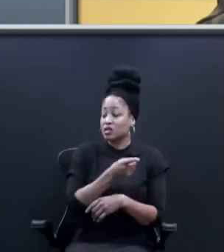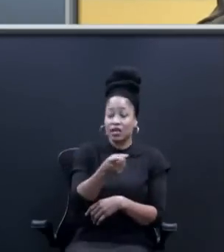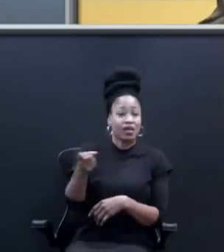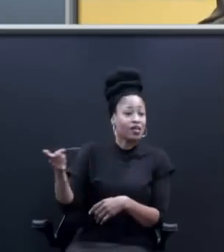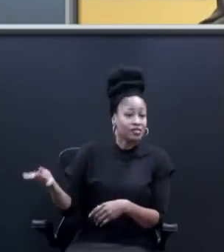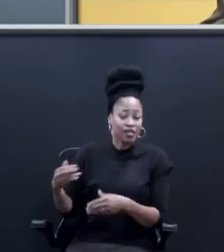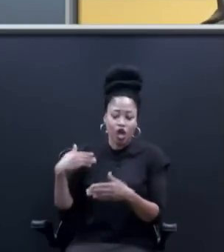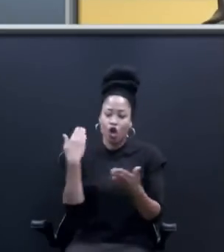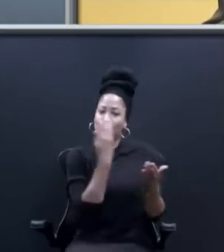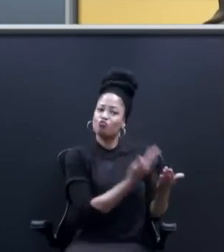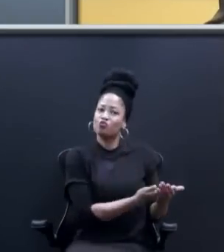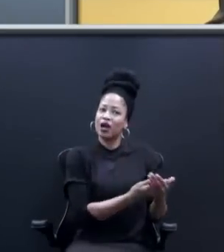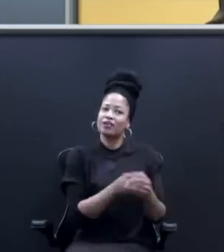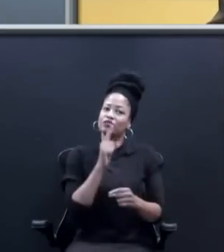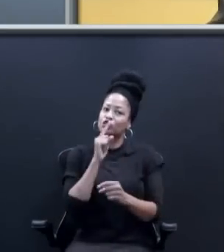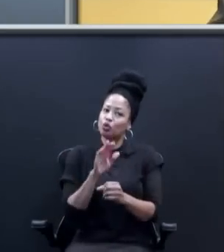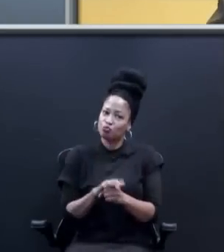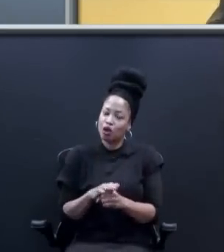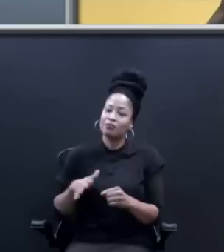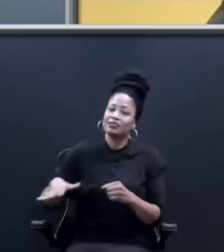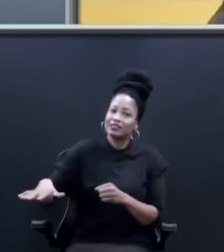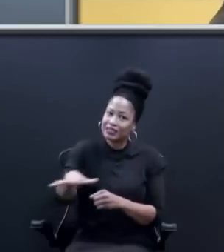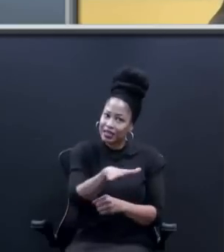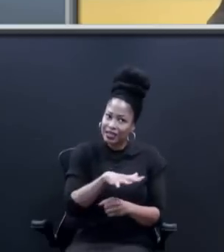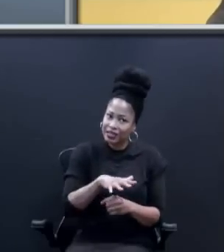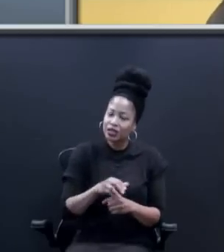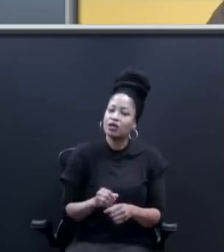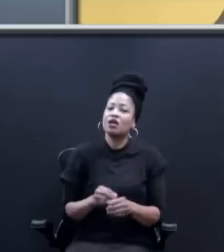represented the Father's kingdom.